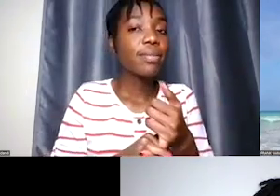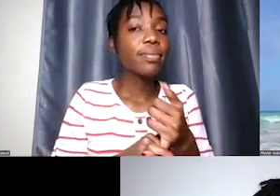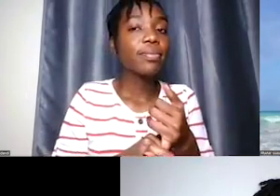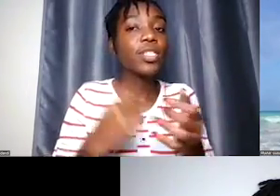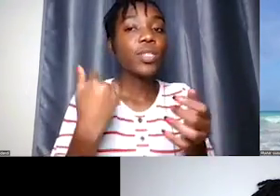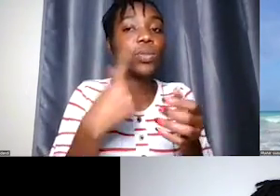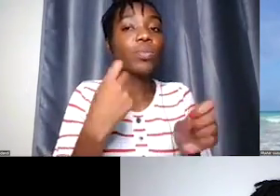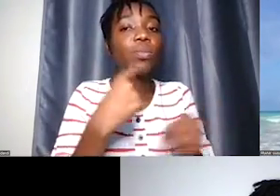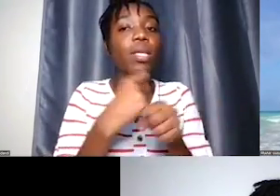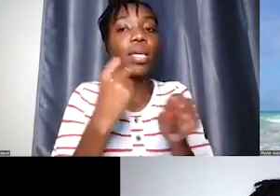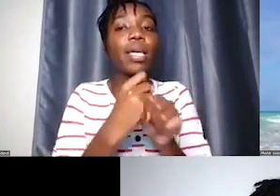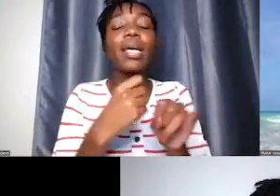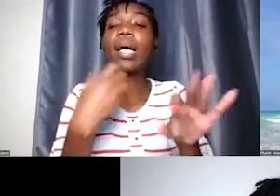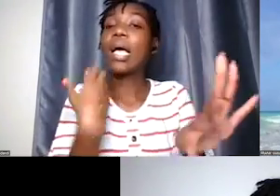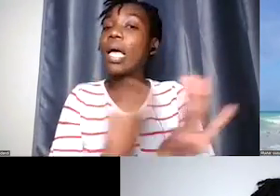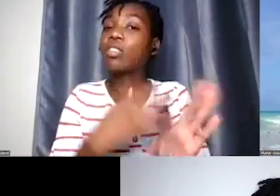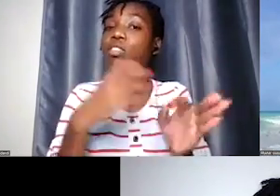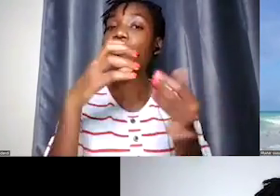very difficult situation with